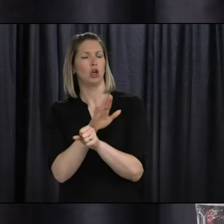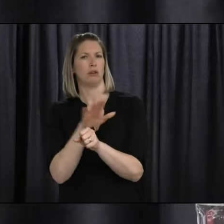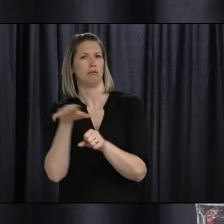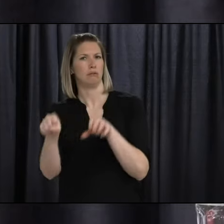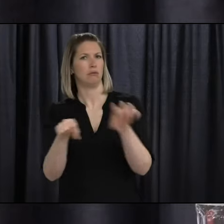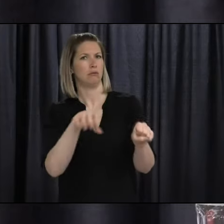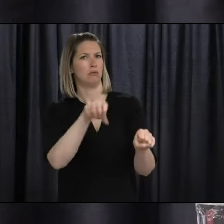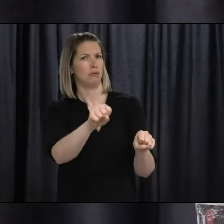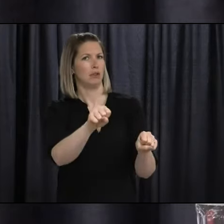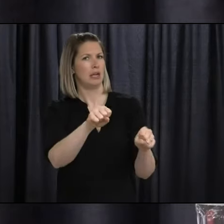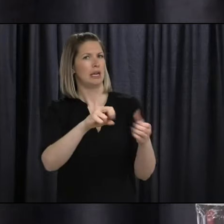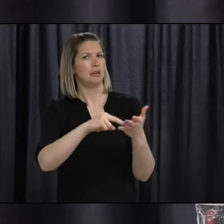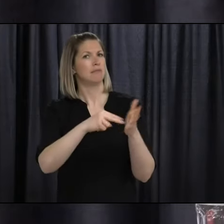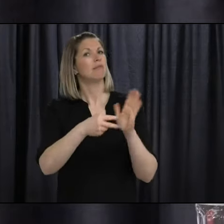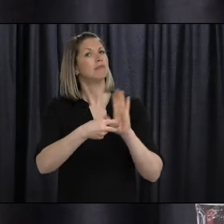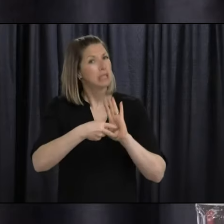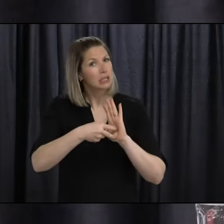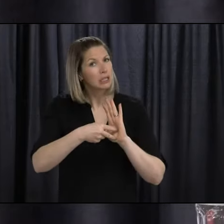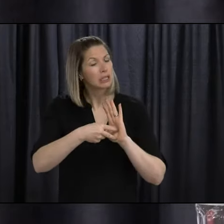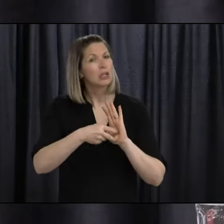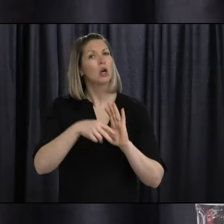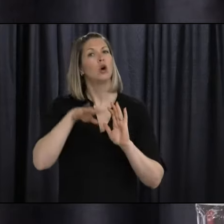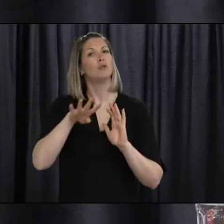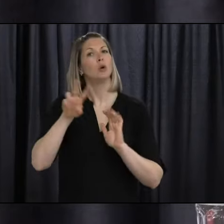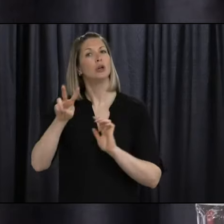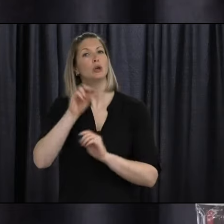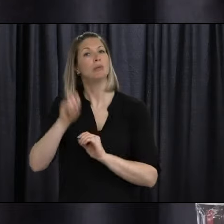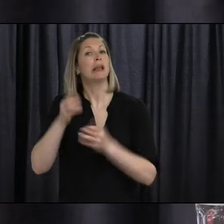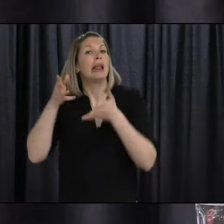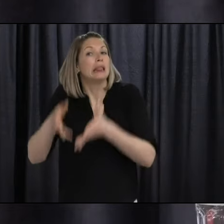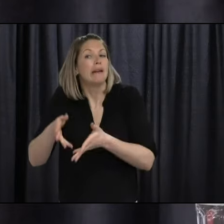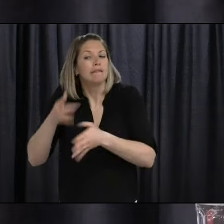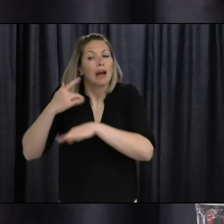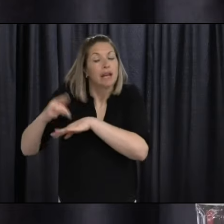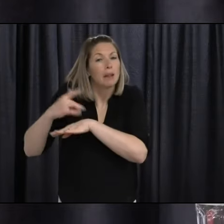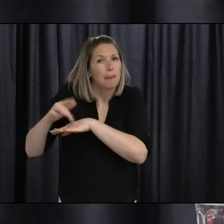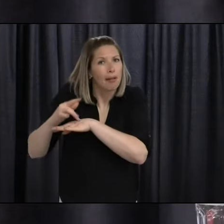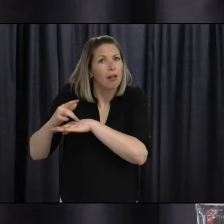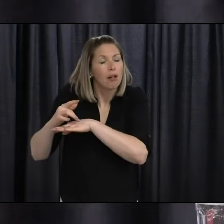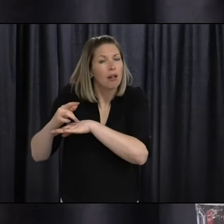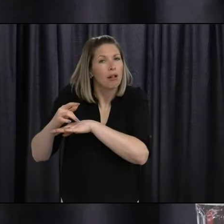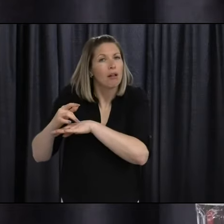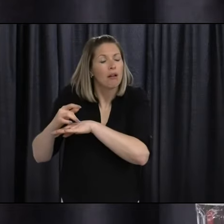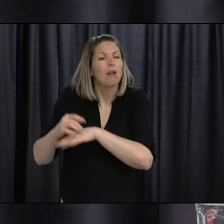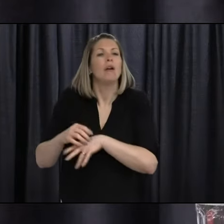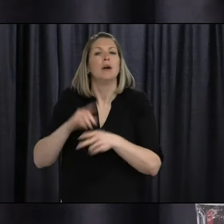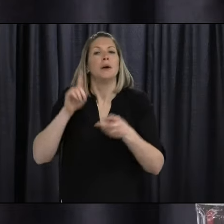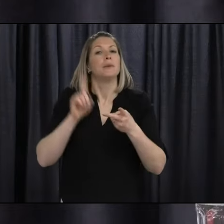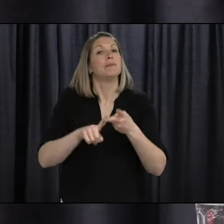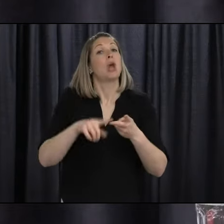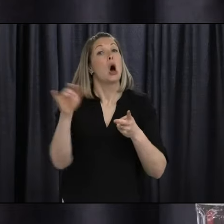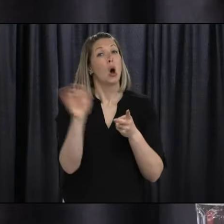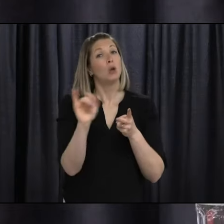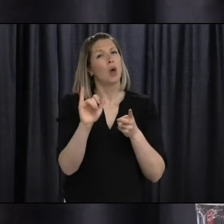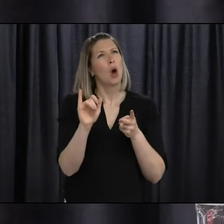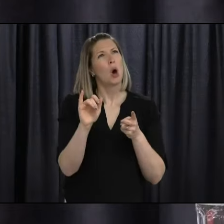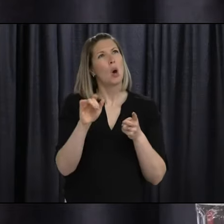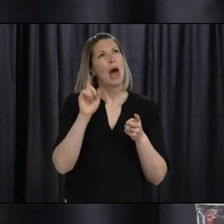basis, and indeed, in actual fact, changes on an hourly basis often. The other piece is around, do we